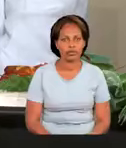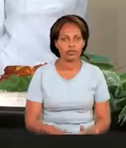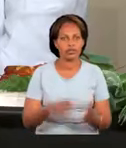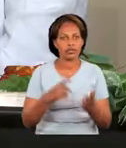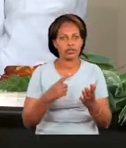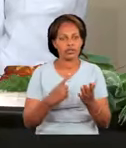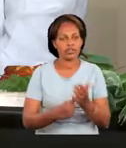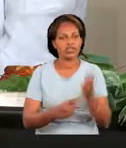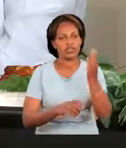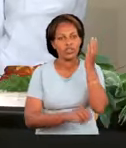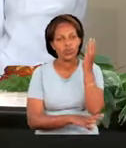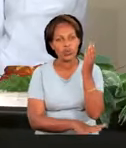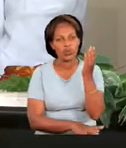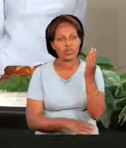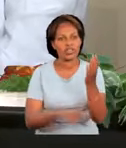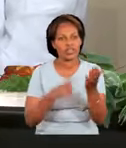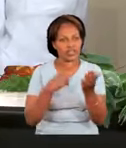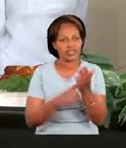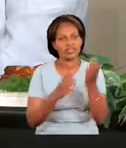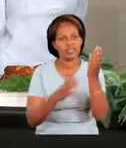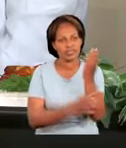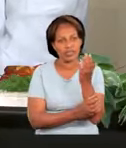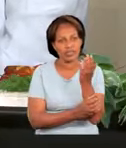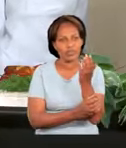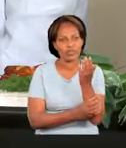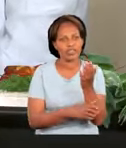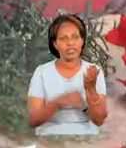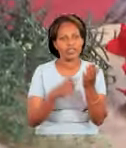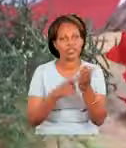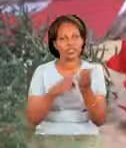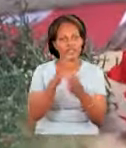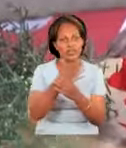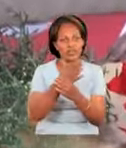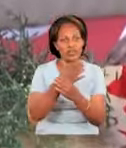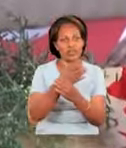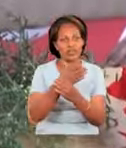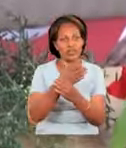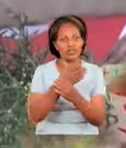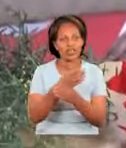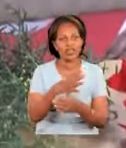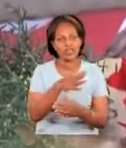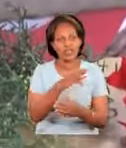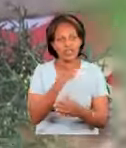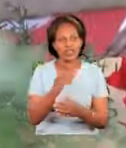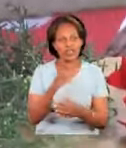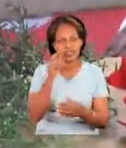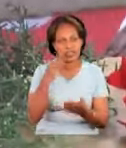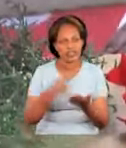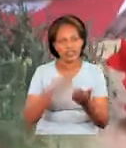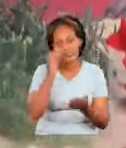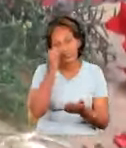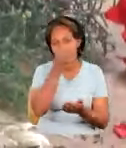This is the roots, this is the stem, these are the leaves, and these are the